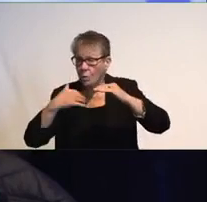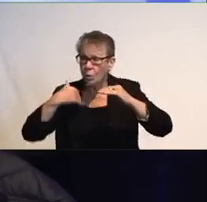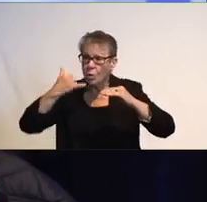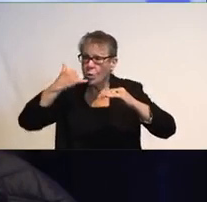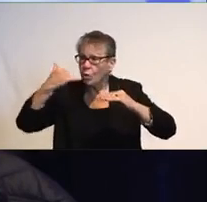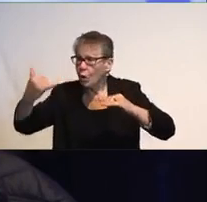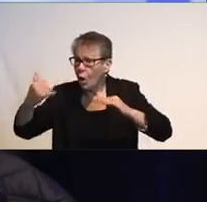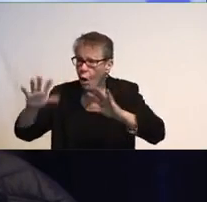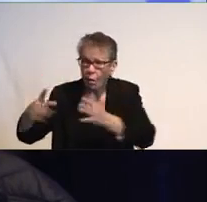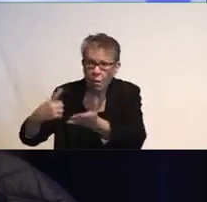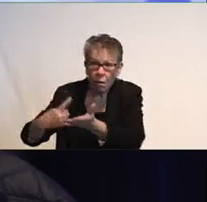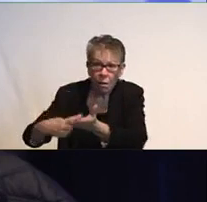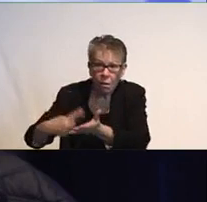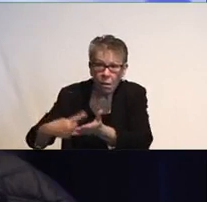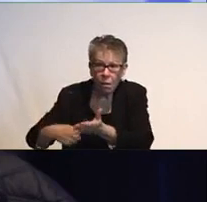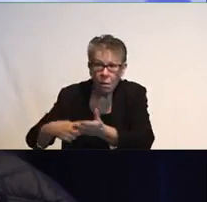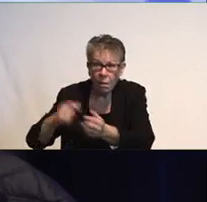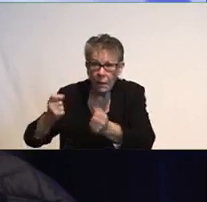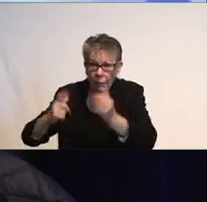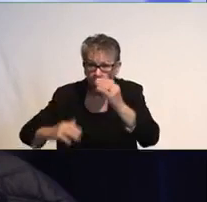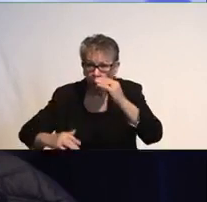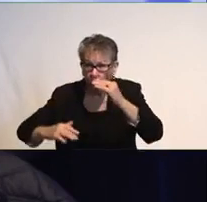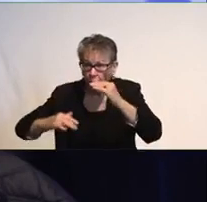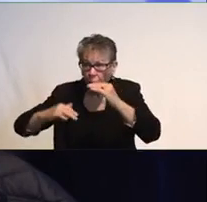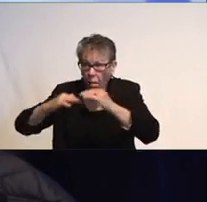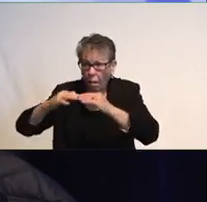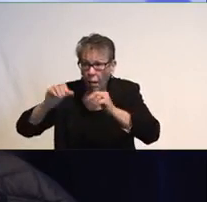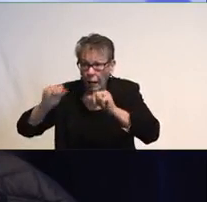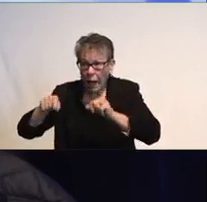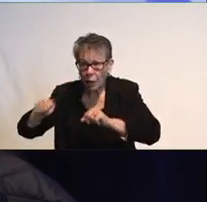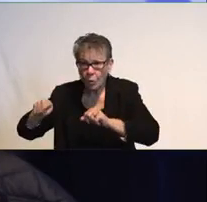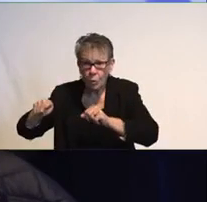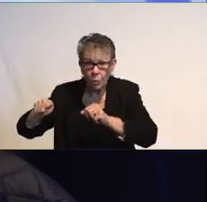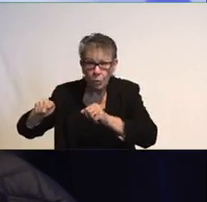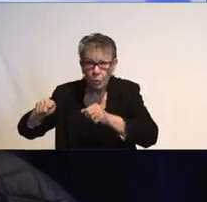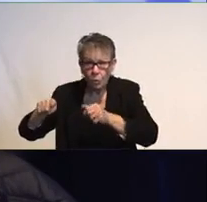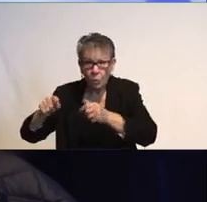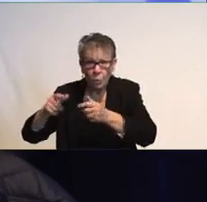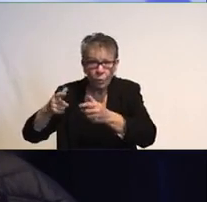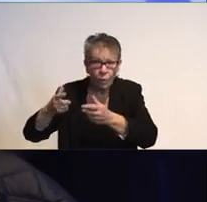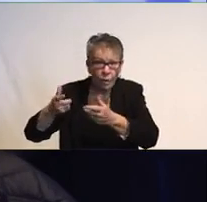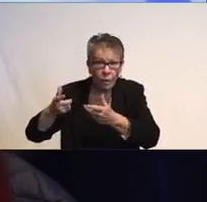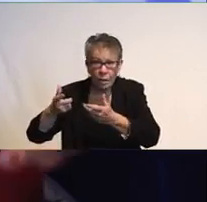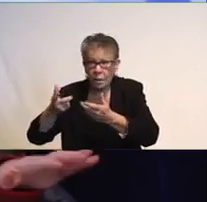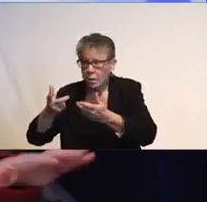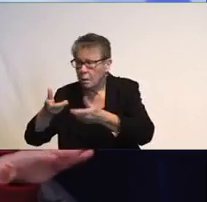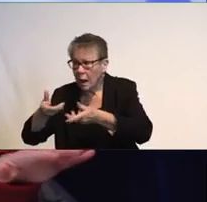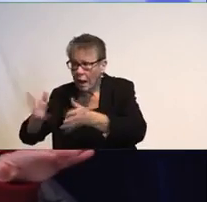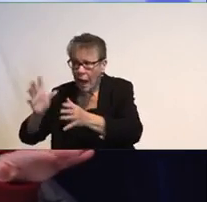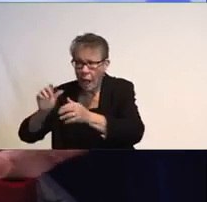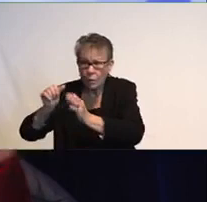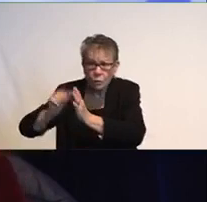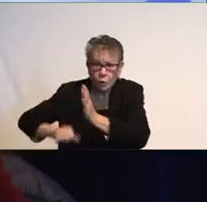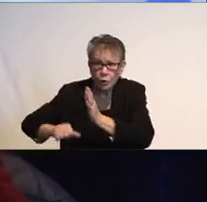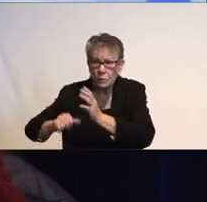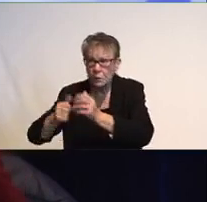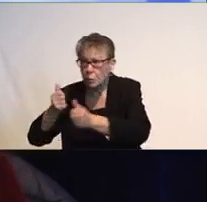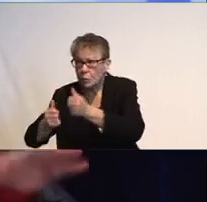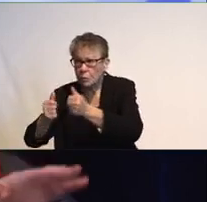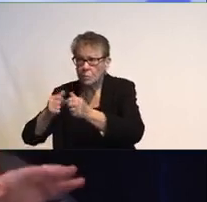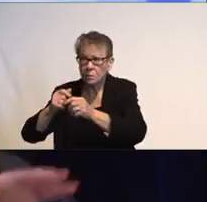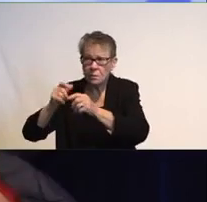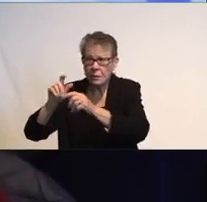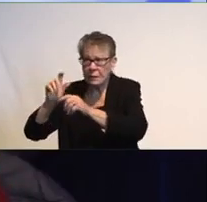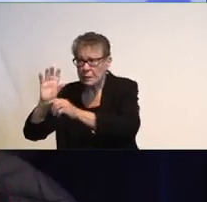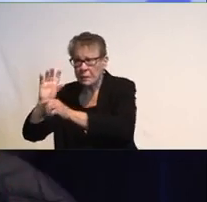their ability to handle more cases and what types of cases. We had that in place for